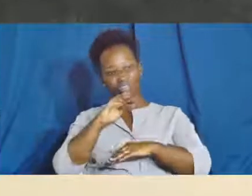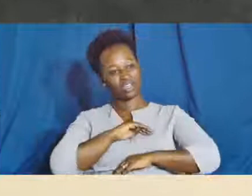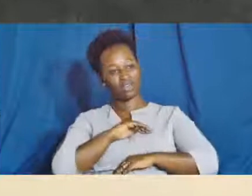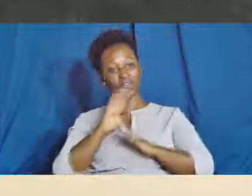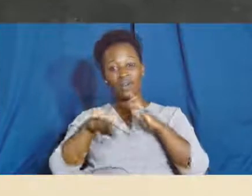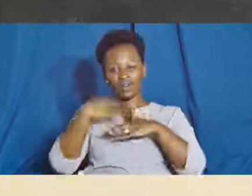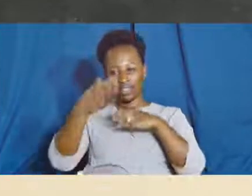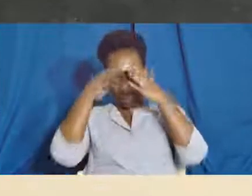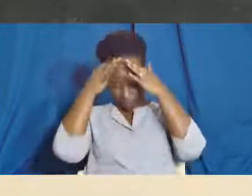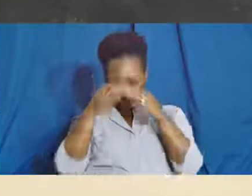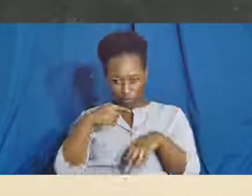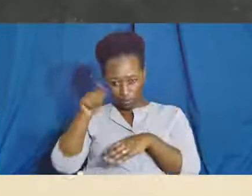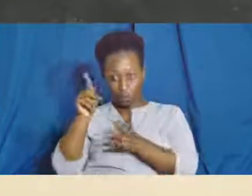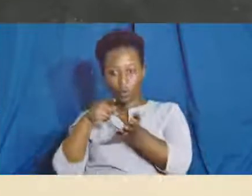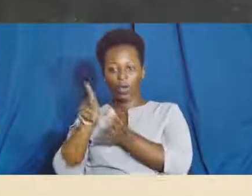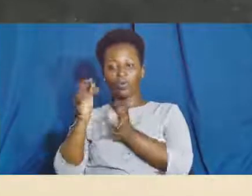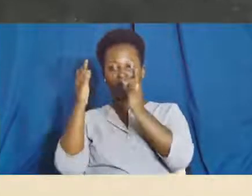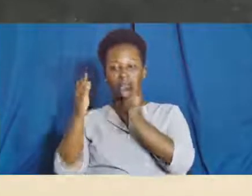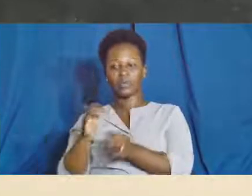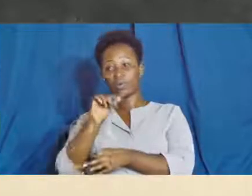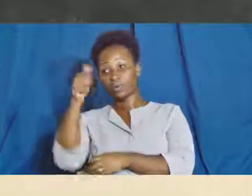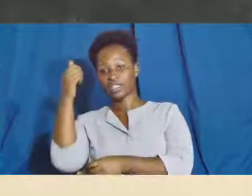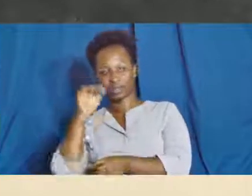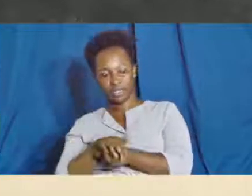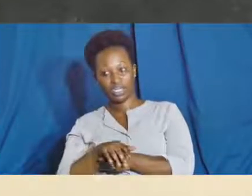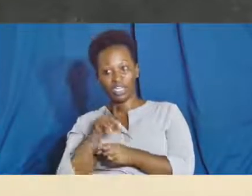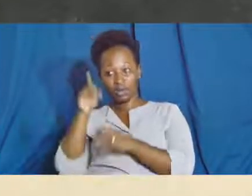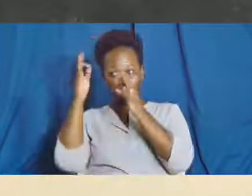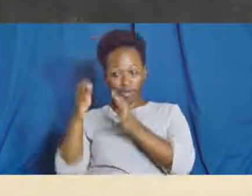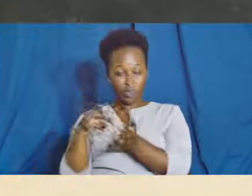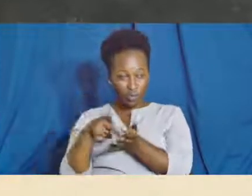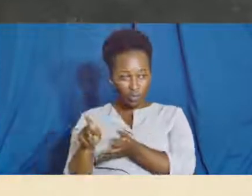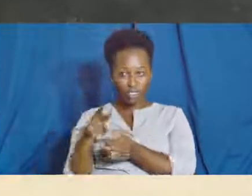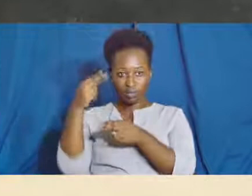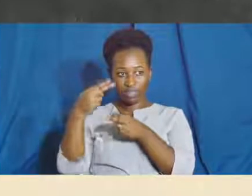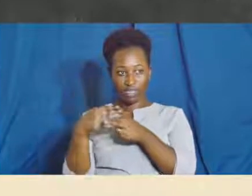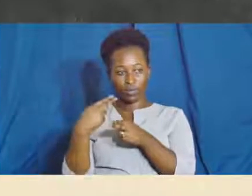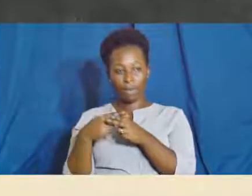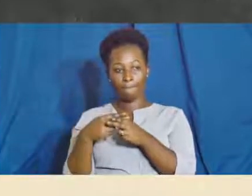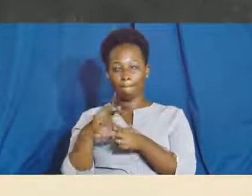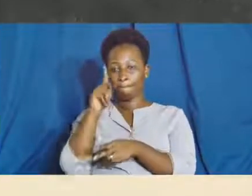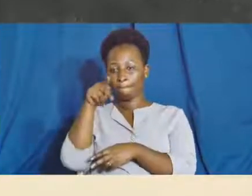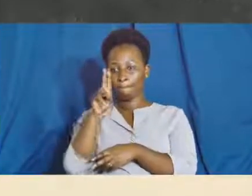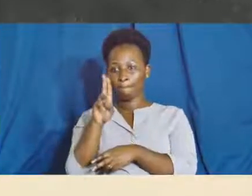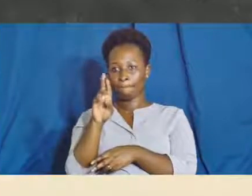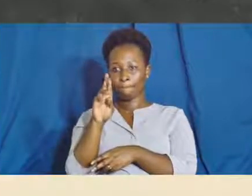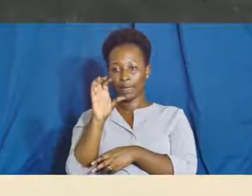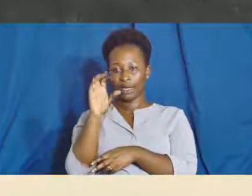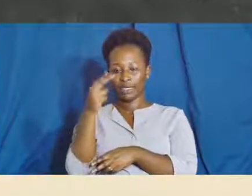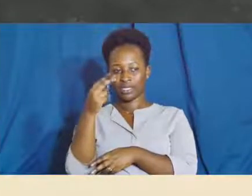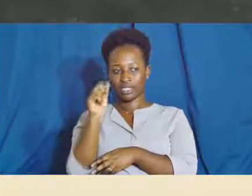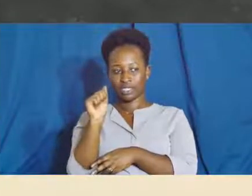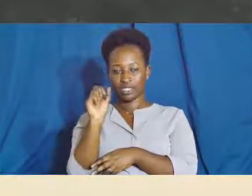you decide to go and purchase more. Those goods that you have gone to purchase, they are called purchases. So you add them there.